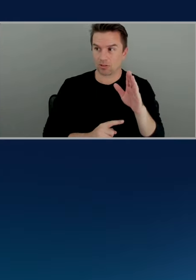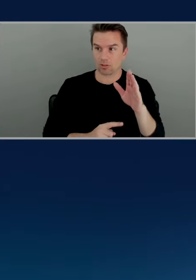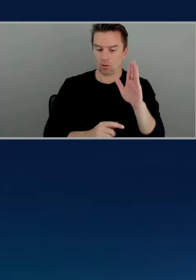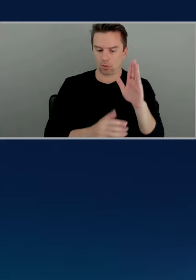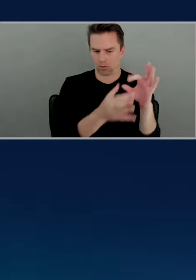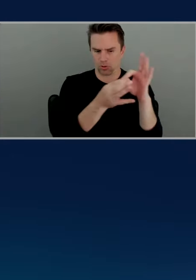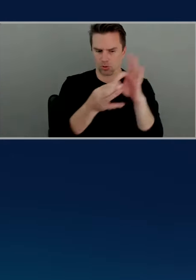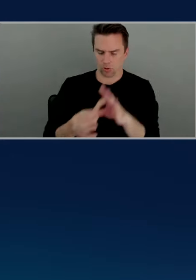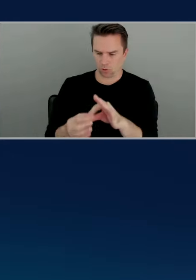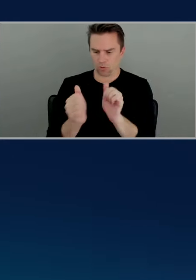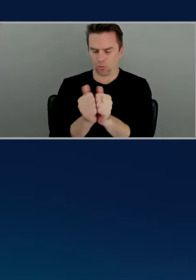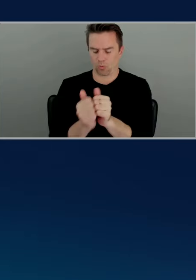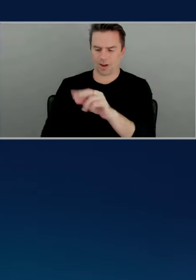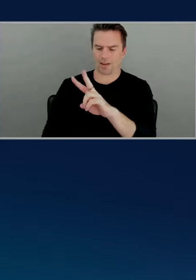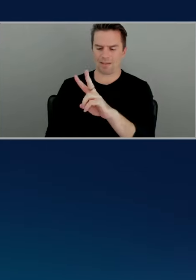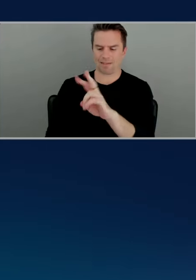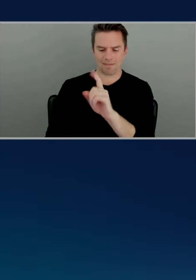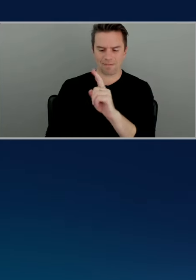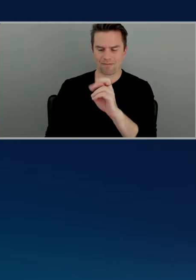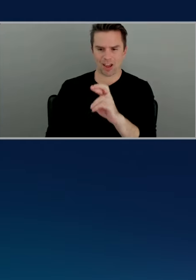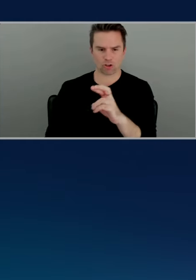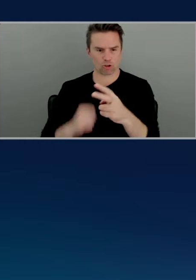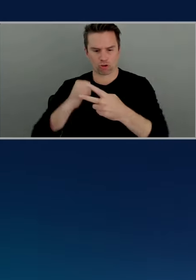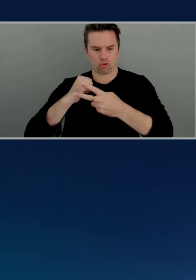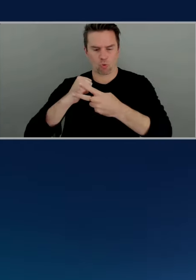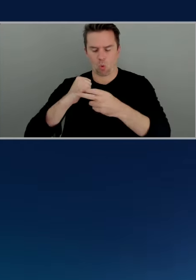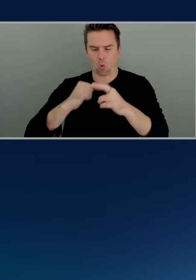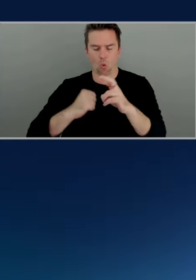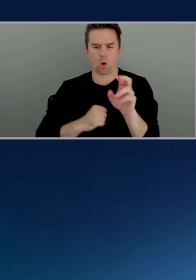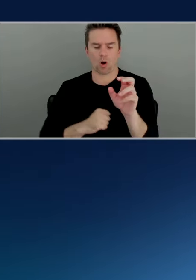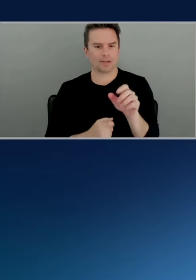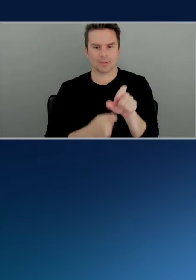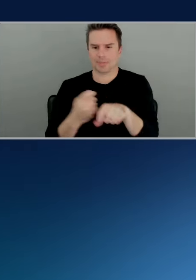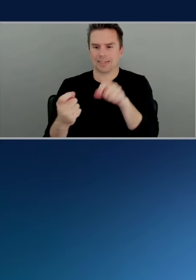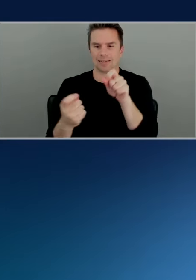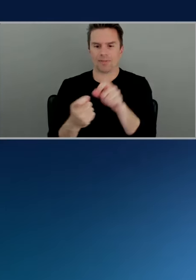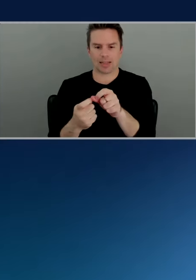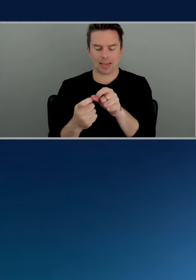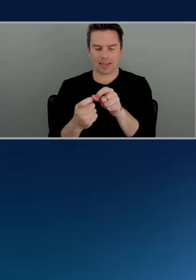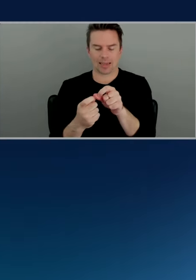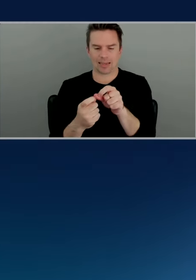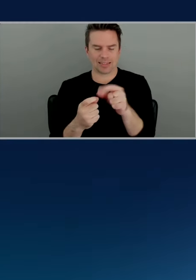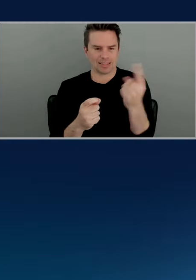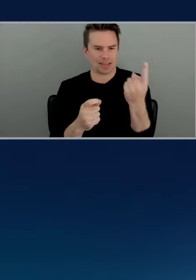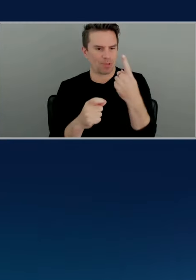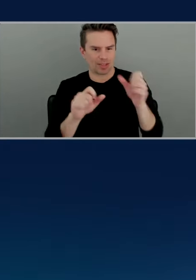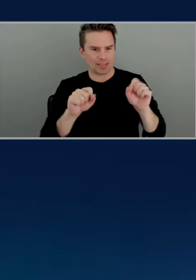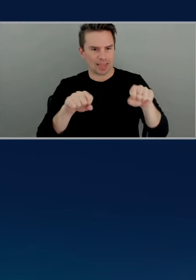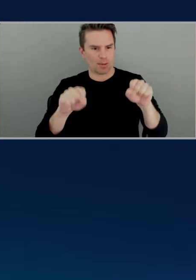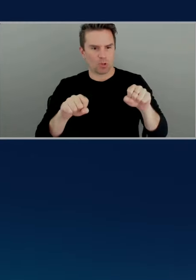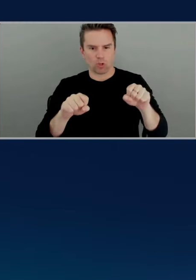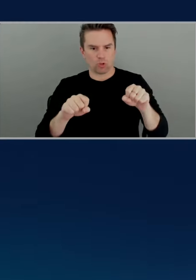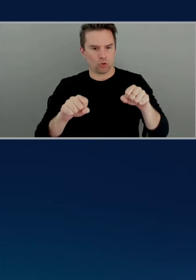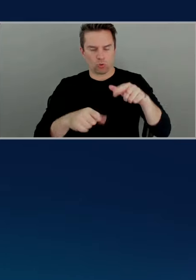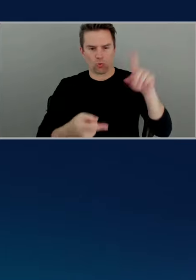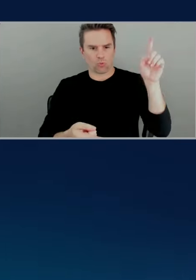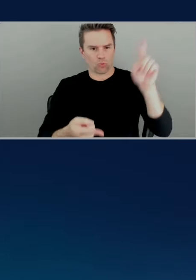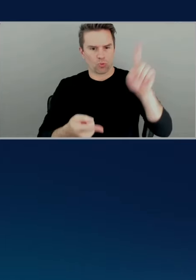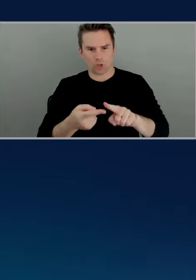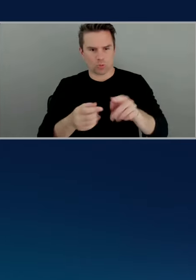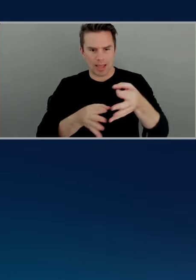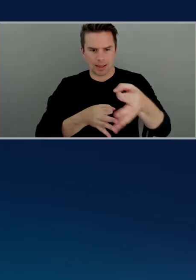with the vector store, or even more specifically, being able to cut that latency down. I know it's fast, but to go